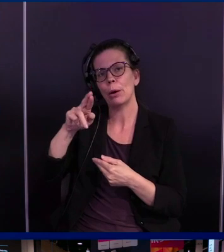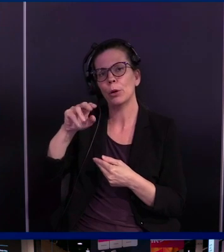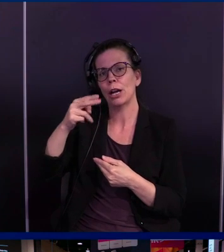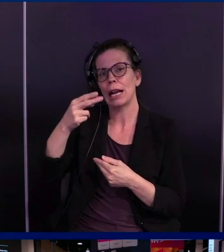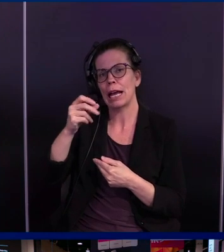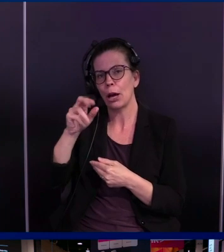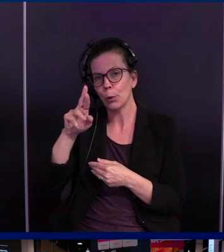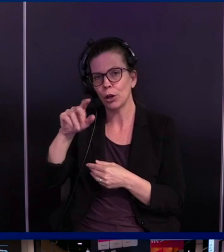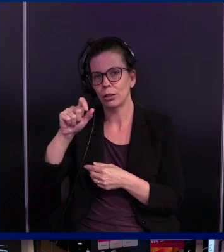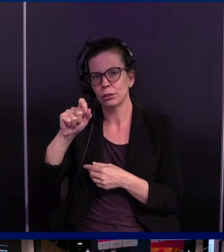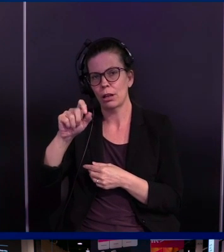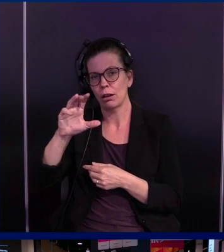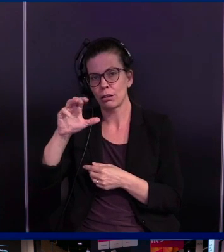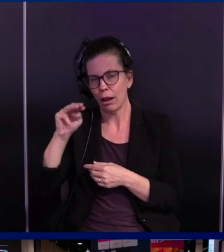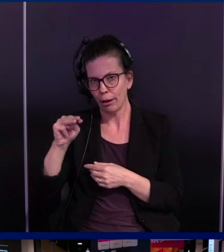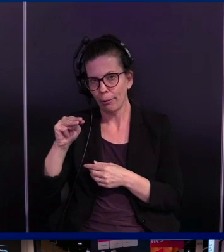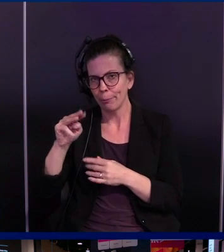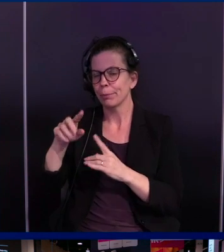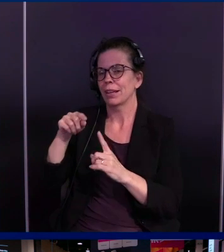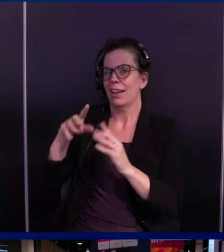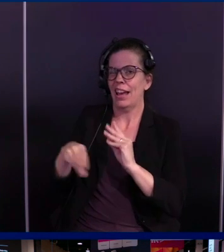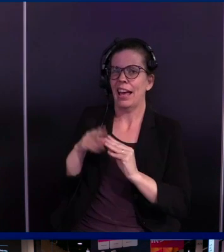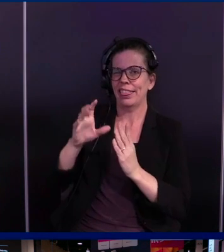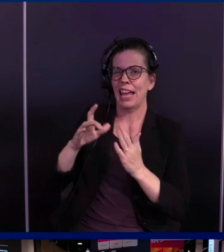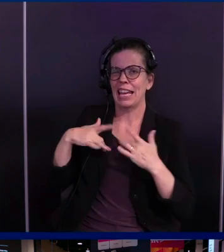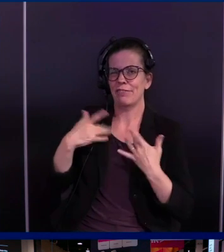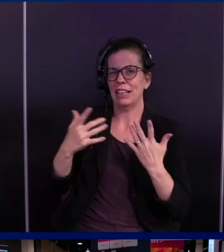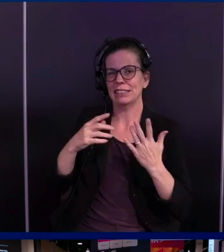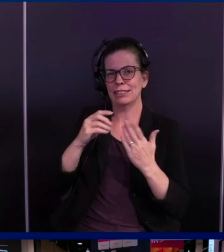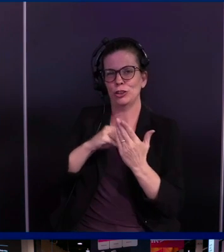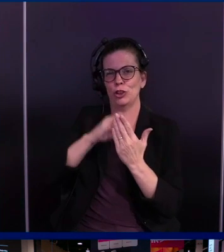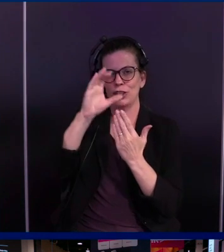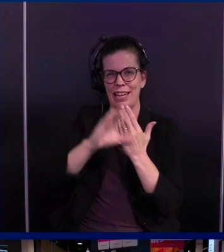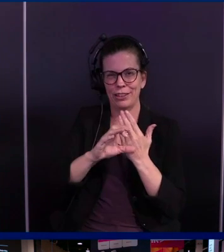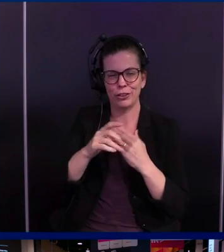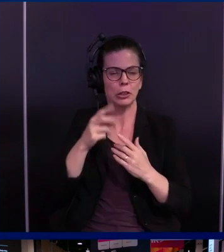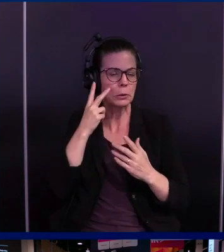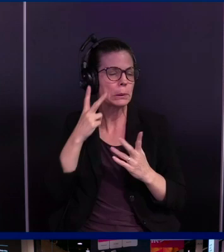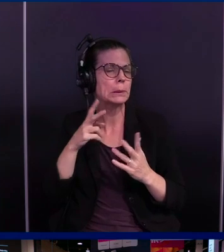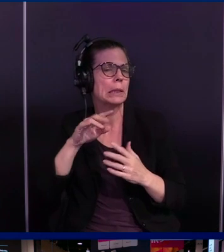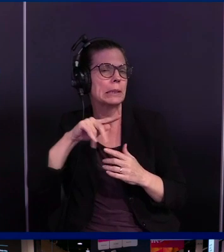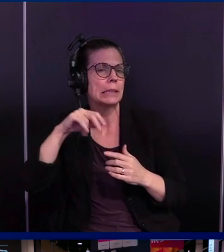add the events to your calendar, and then you can see tips on ingesting and